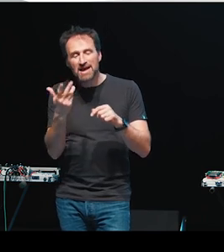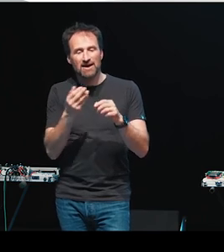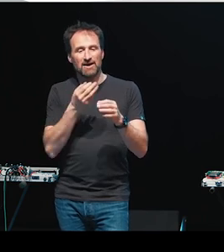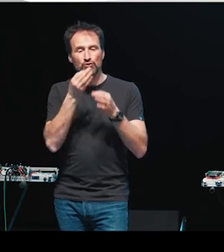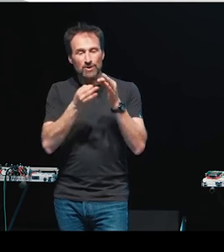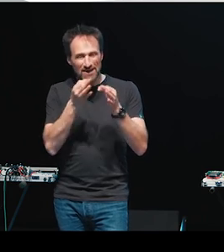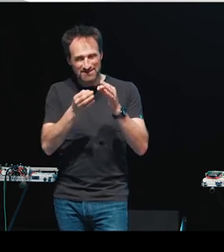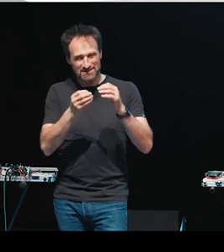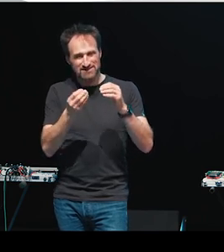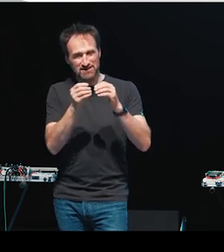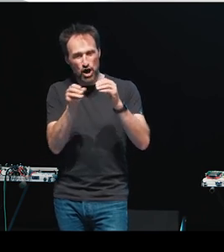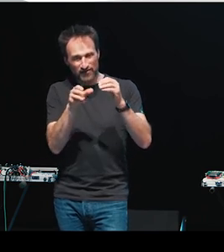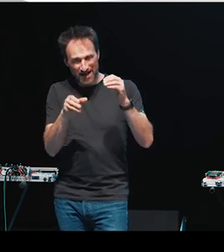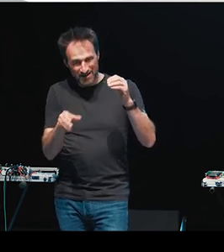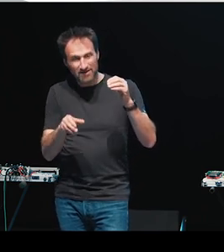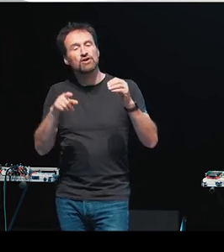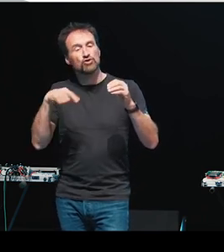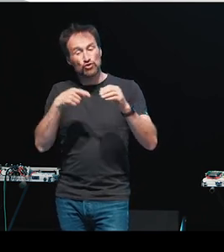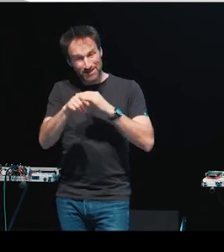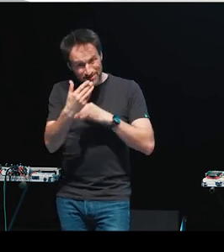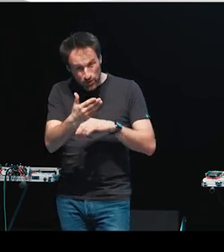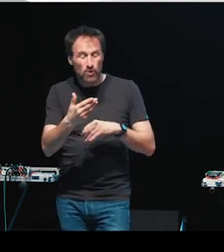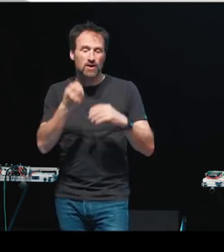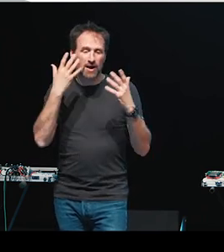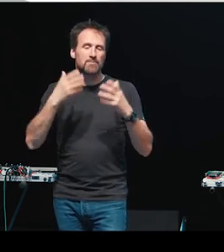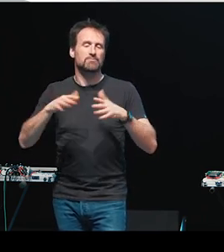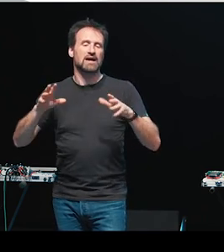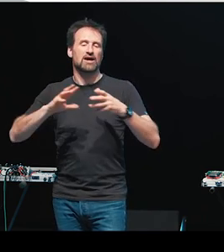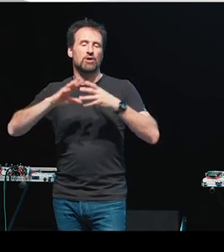going to add more complexity to your application.